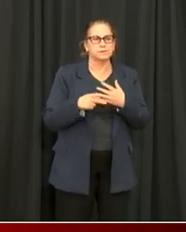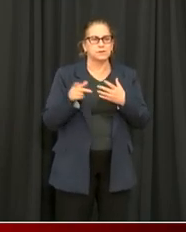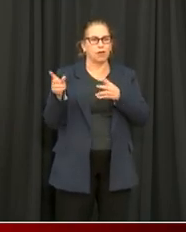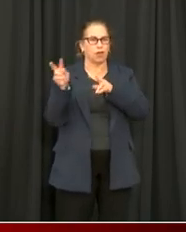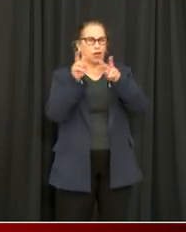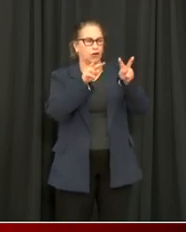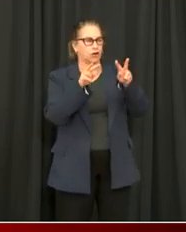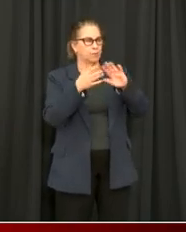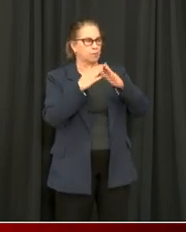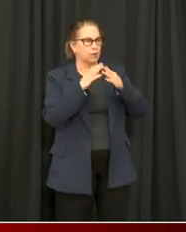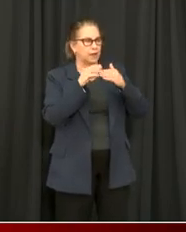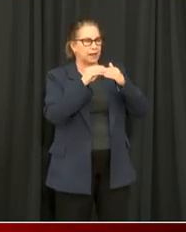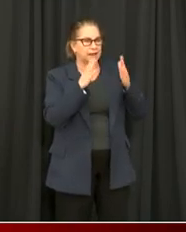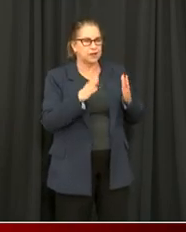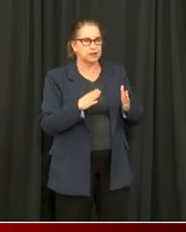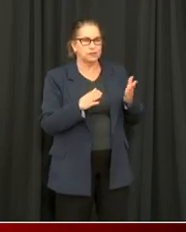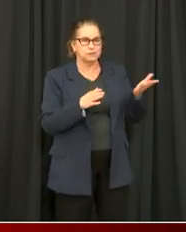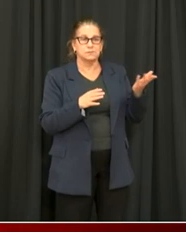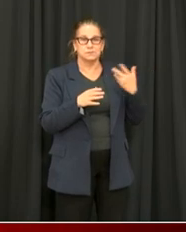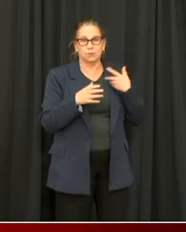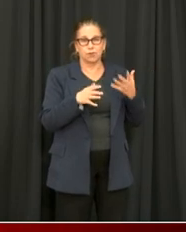for us in public safety.